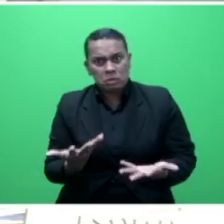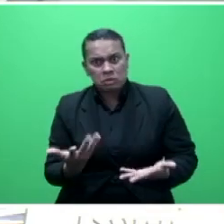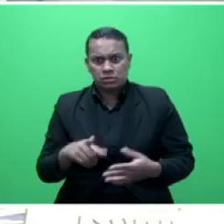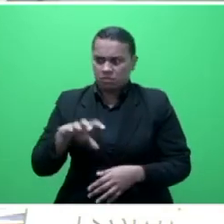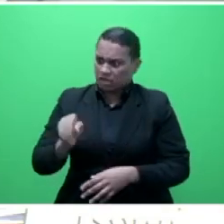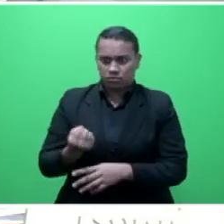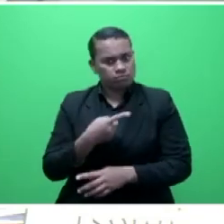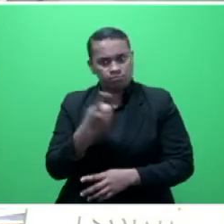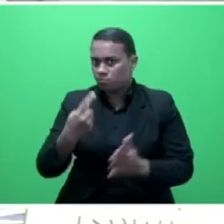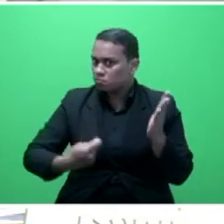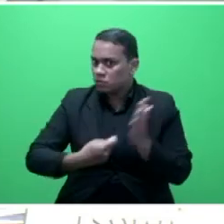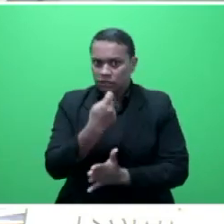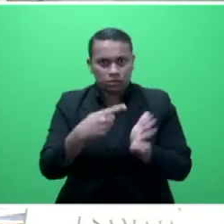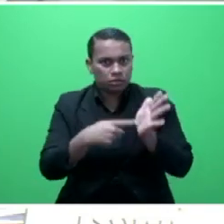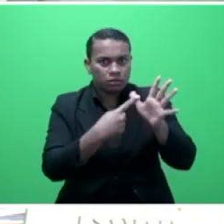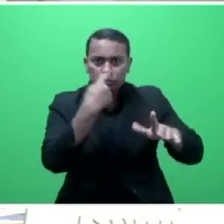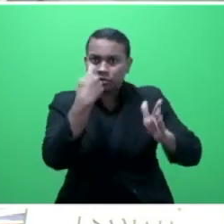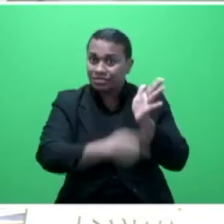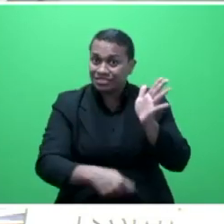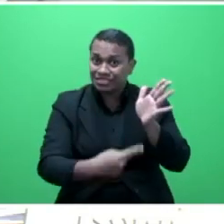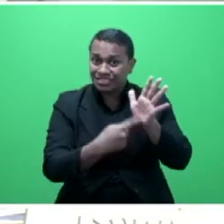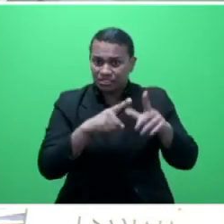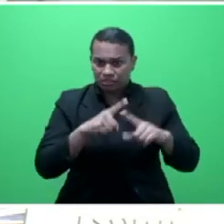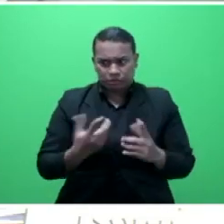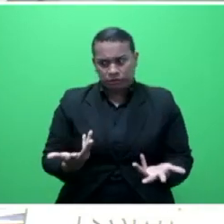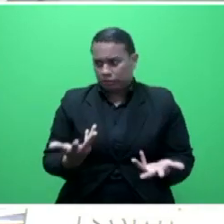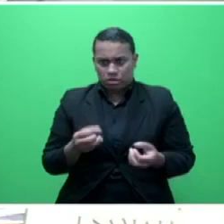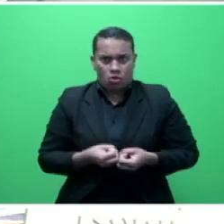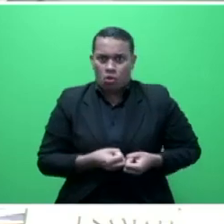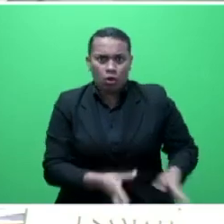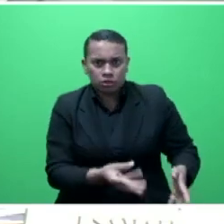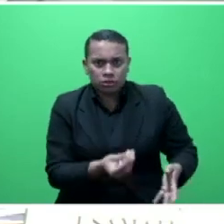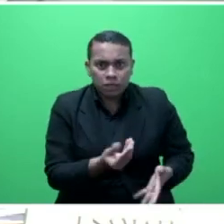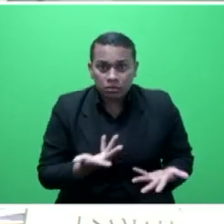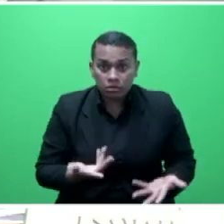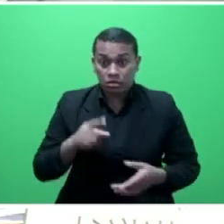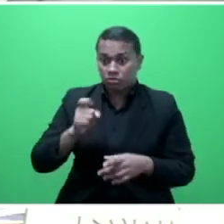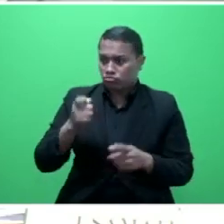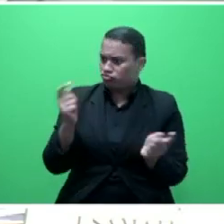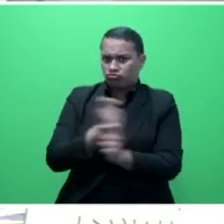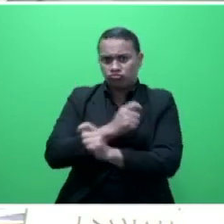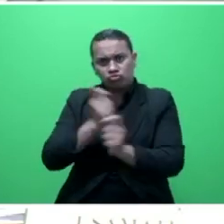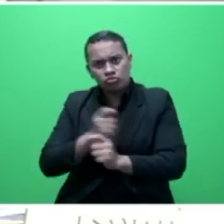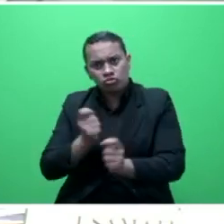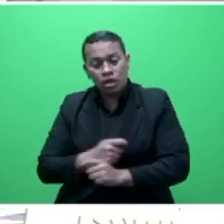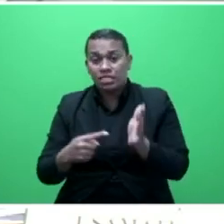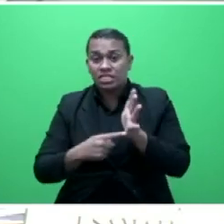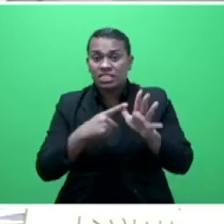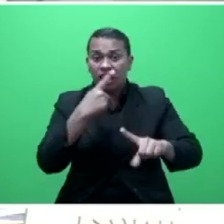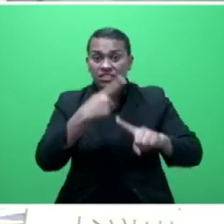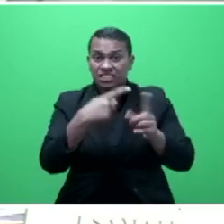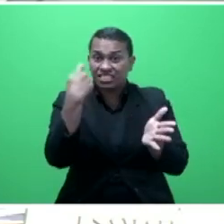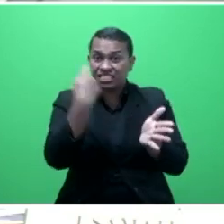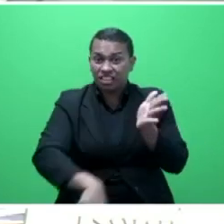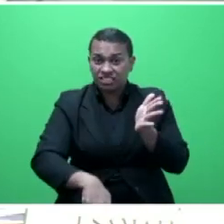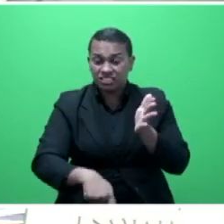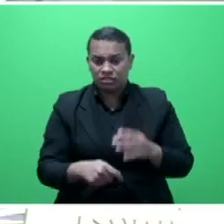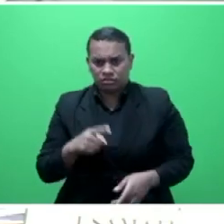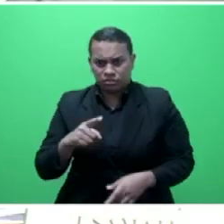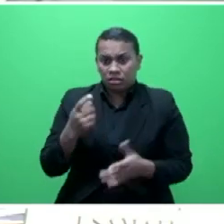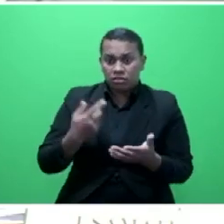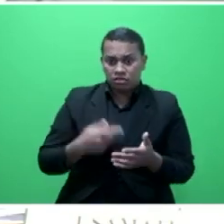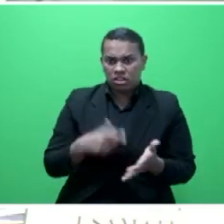That's why in this year's budget, Mr. Speaker, sir, sweeping tax reform is front and center. To call it reform in itself